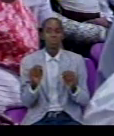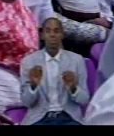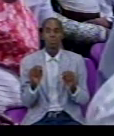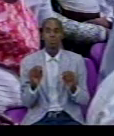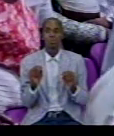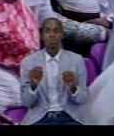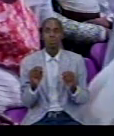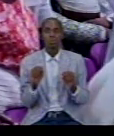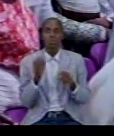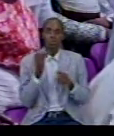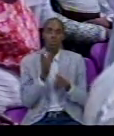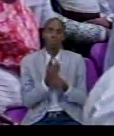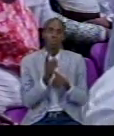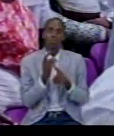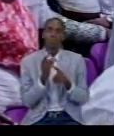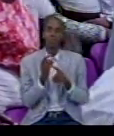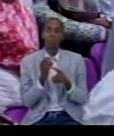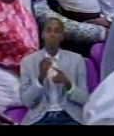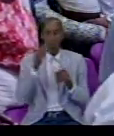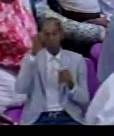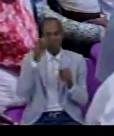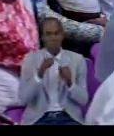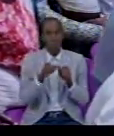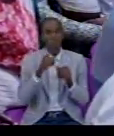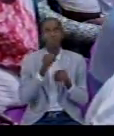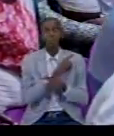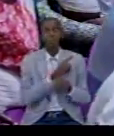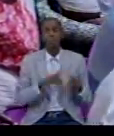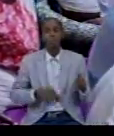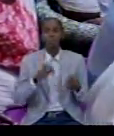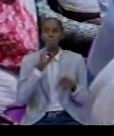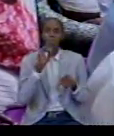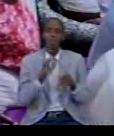just remember the Lord. He is in charge.